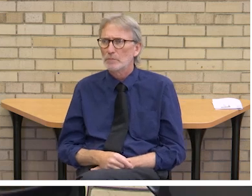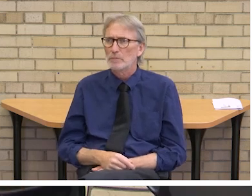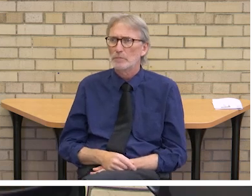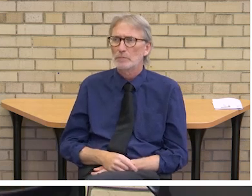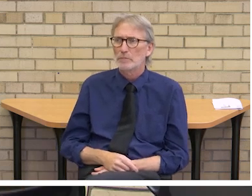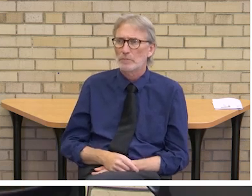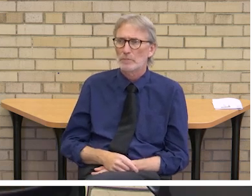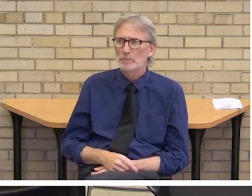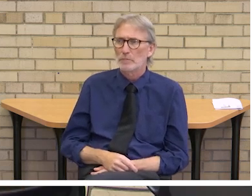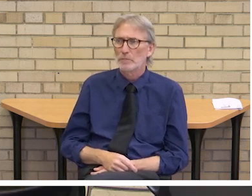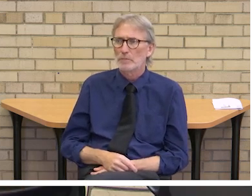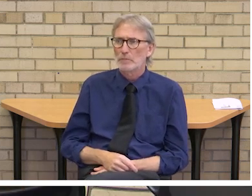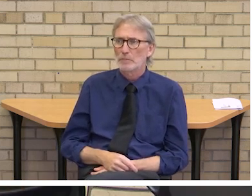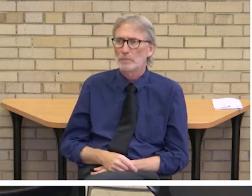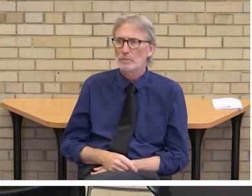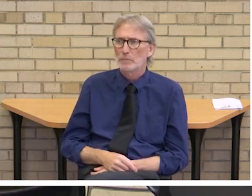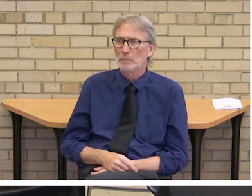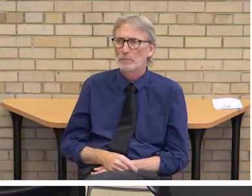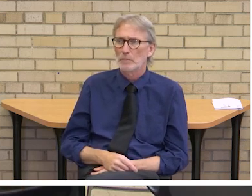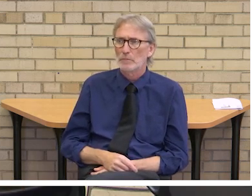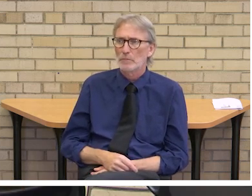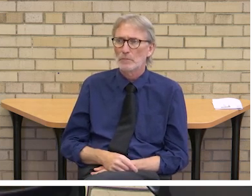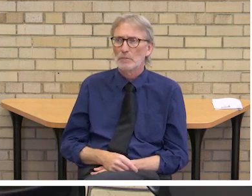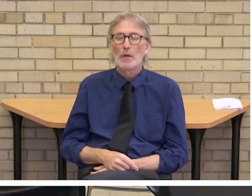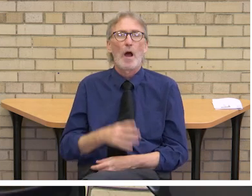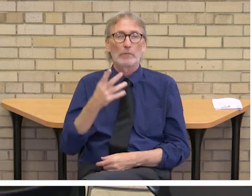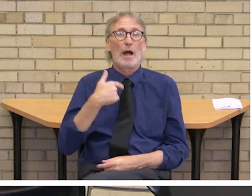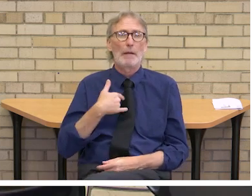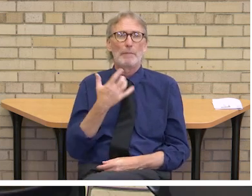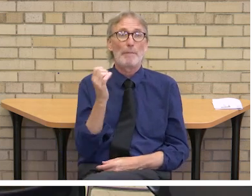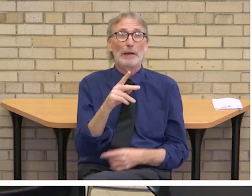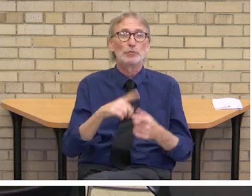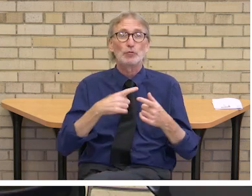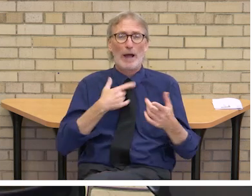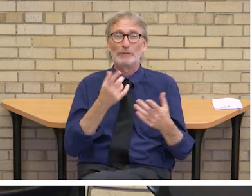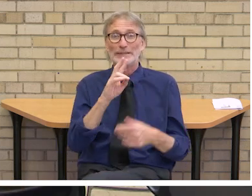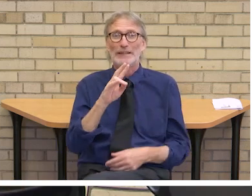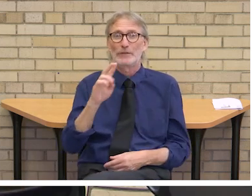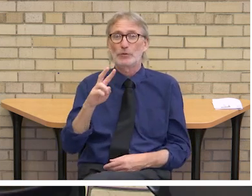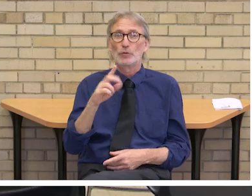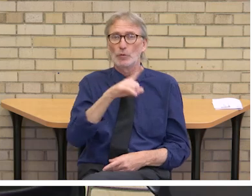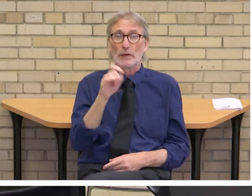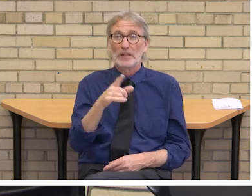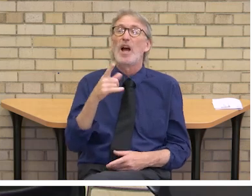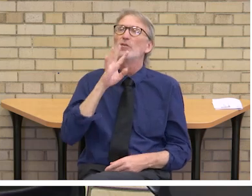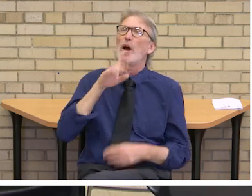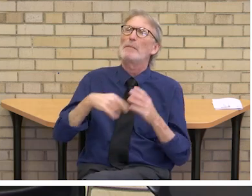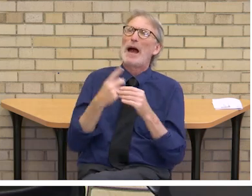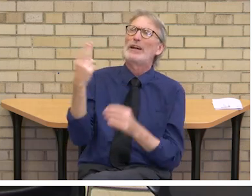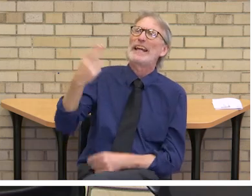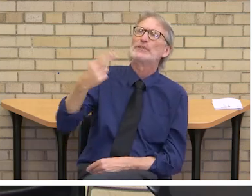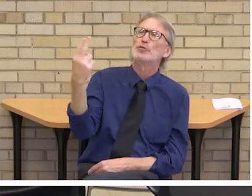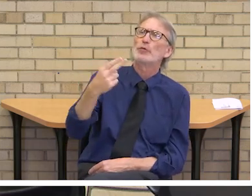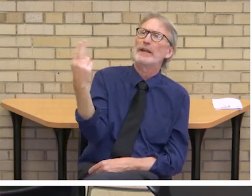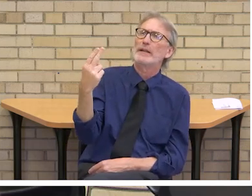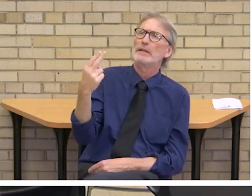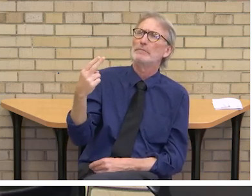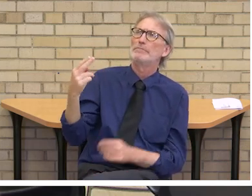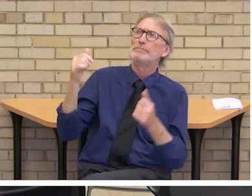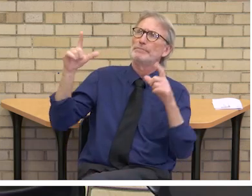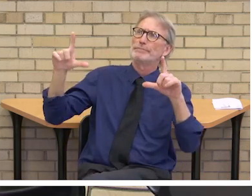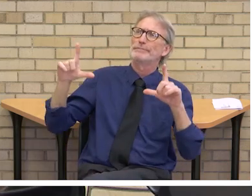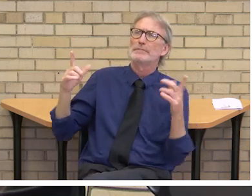I have 3 questions. First of all is historic status. When do you